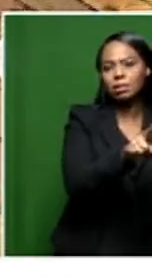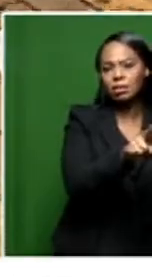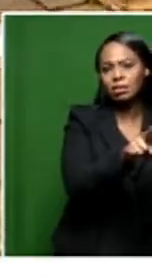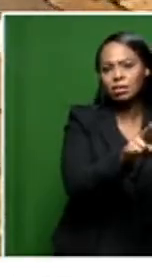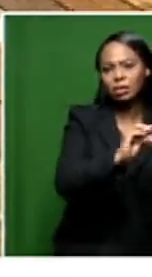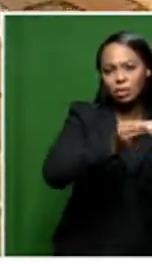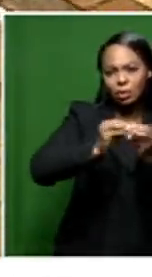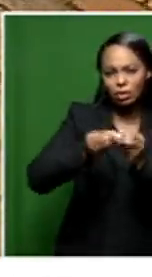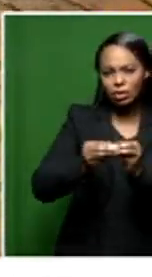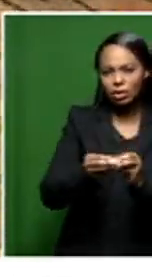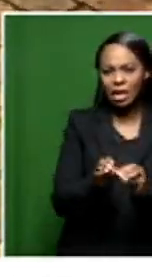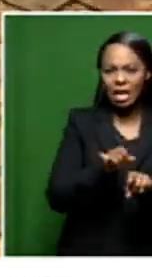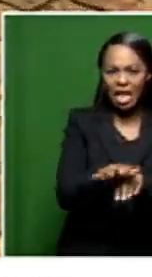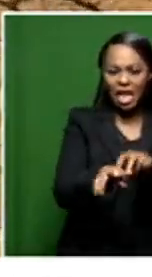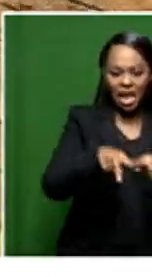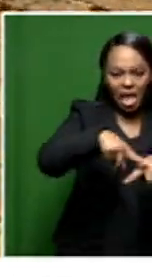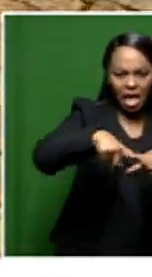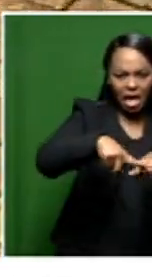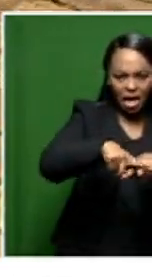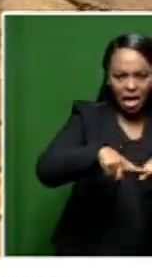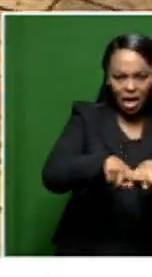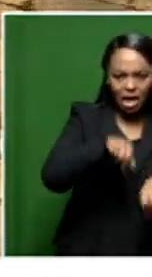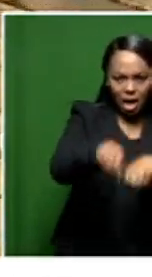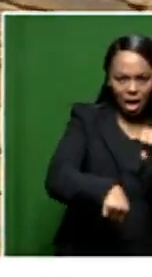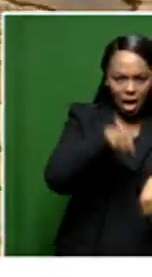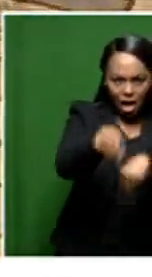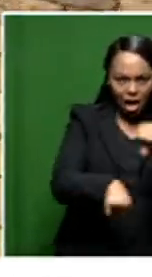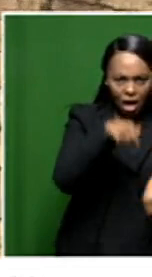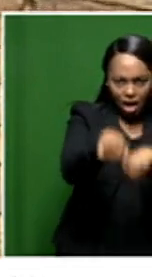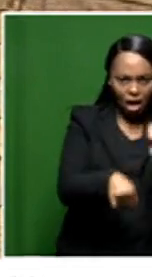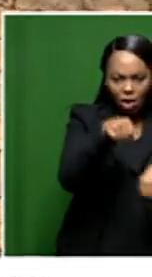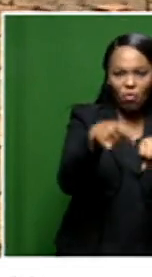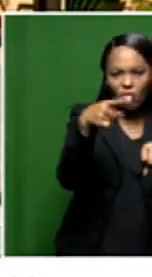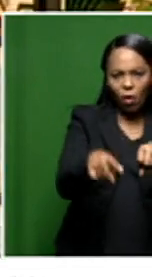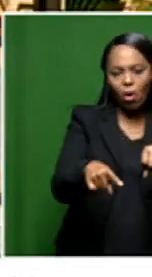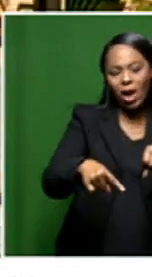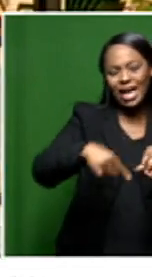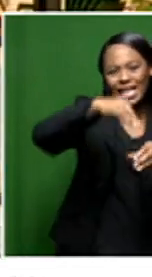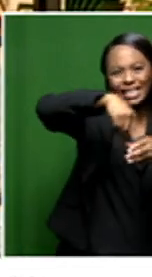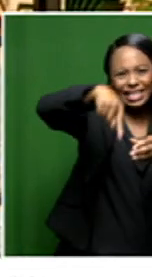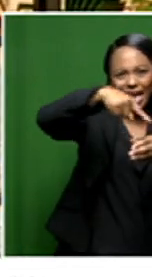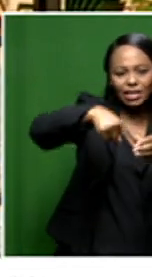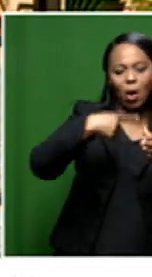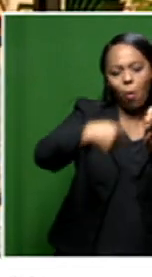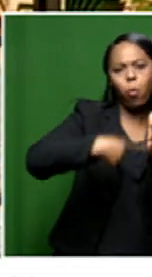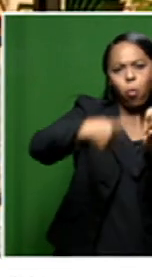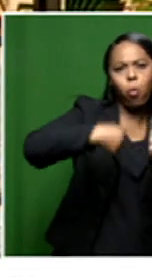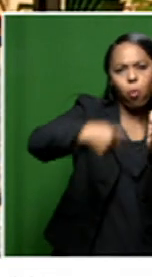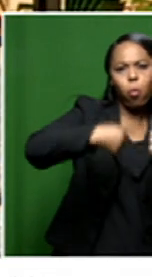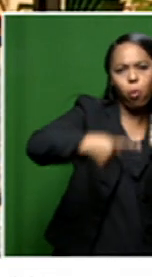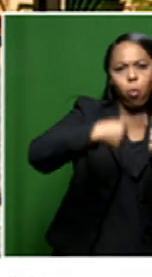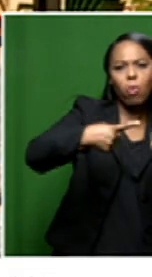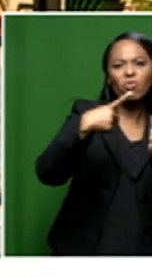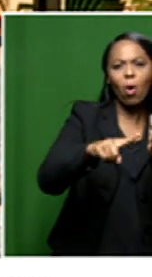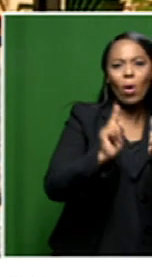the drum, as well as you can use normal detergent in the drum to wash your clothes. So no electricity required. And